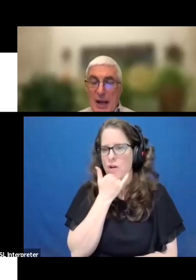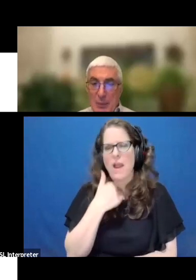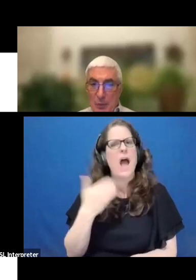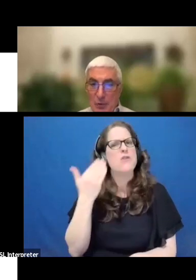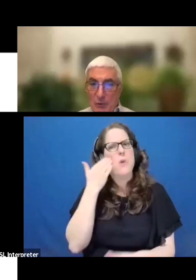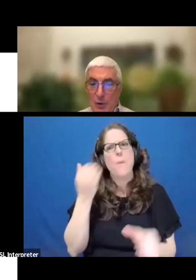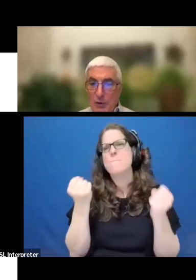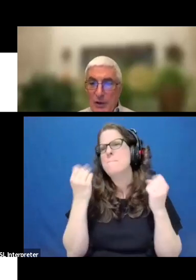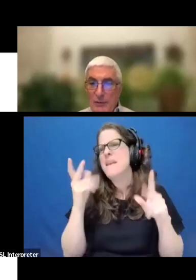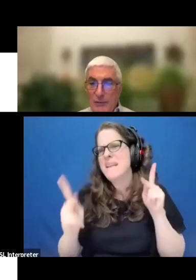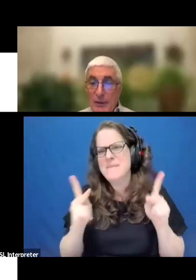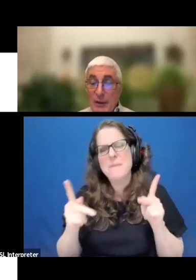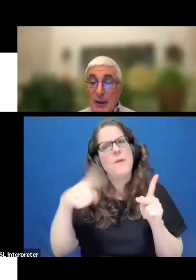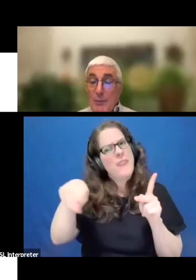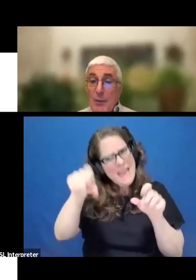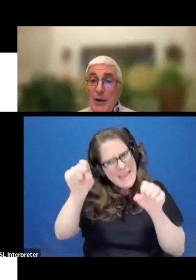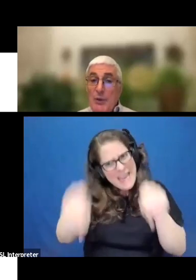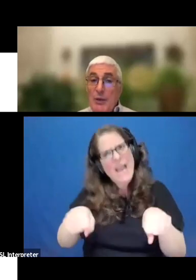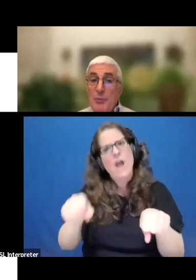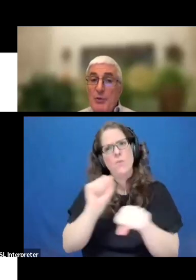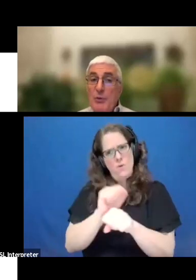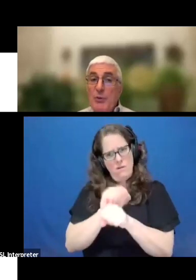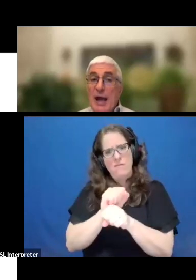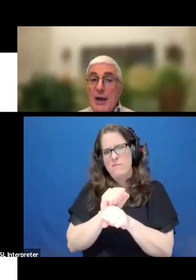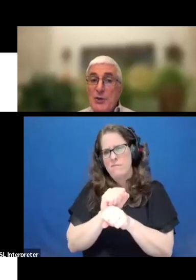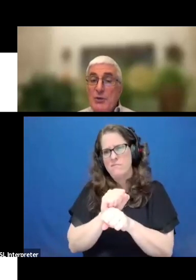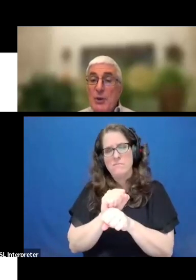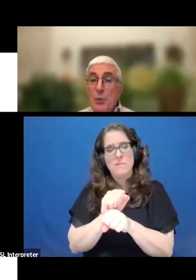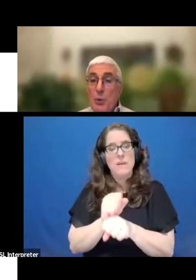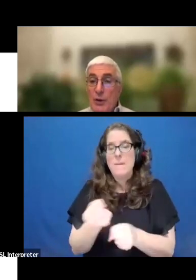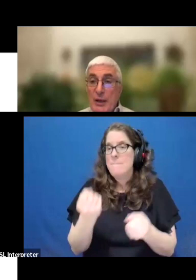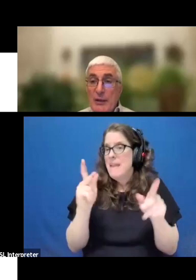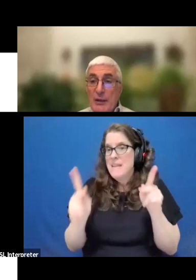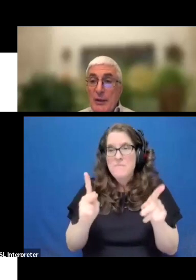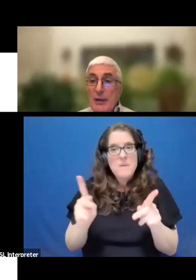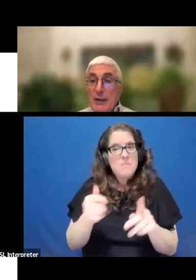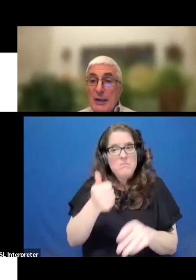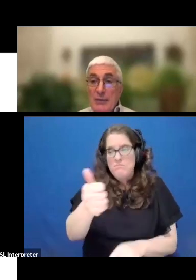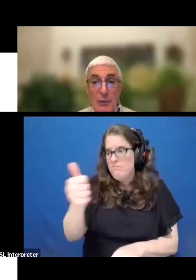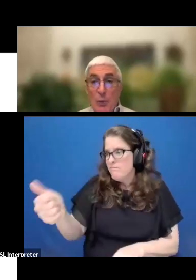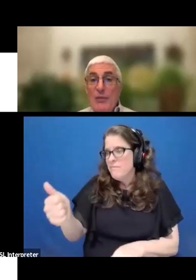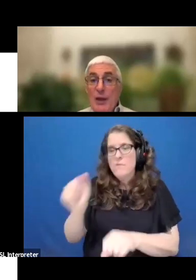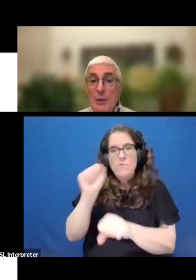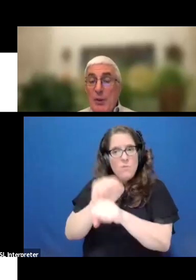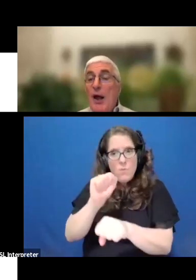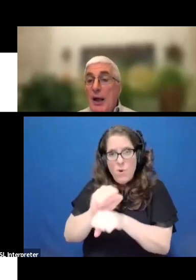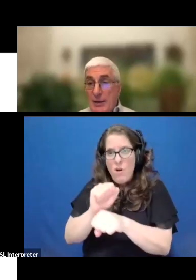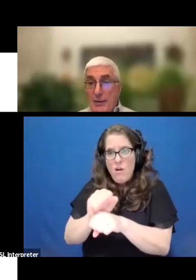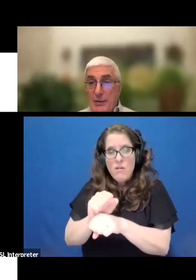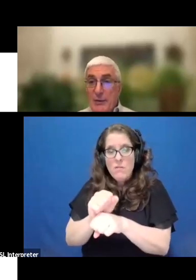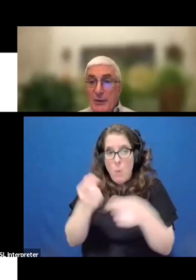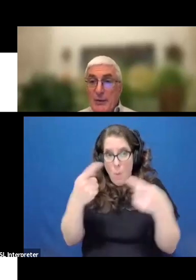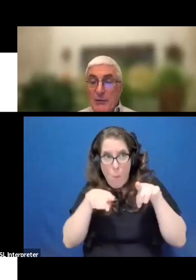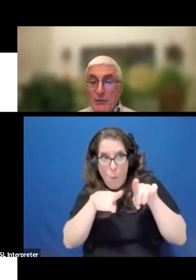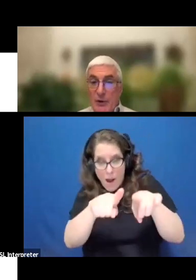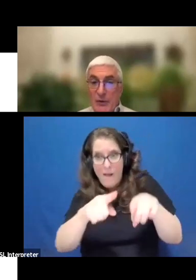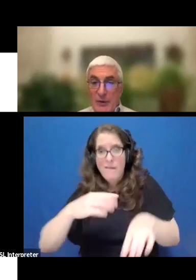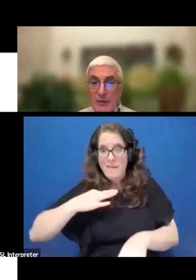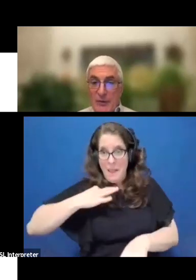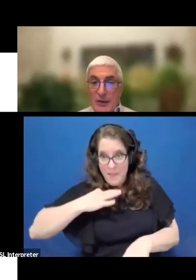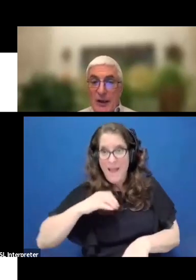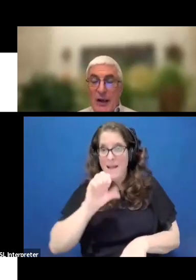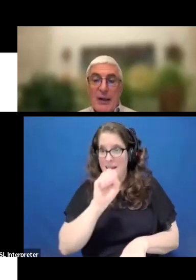are capable of working, many people who are actually working even when they applied